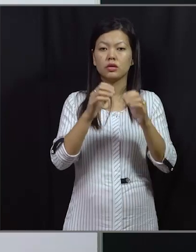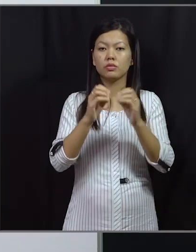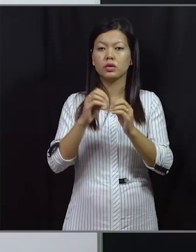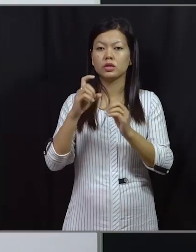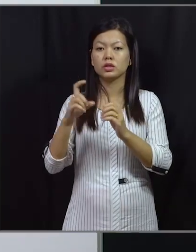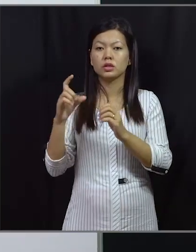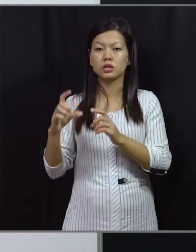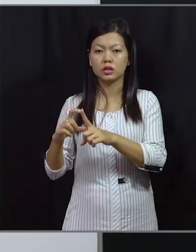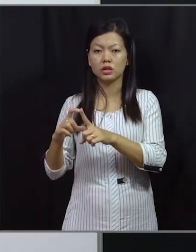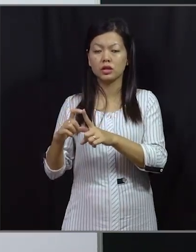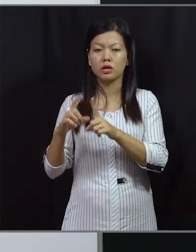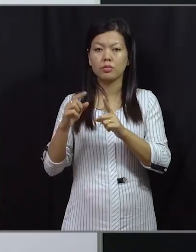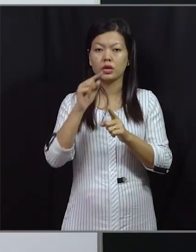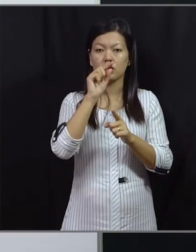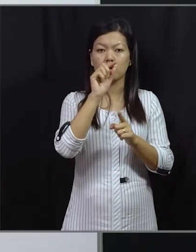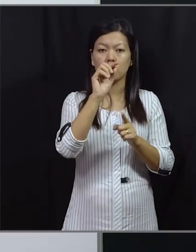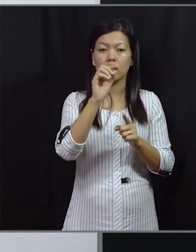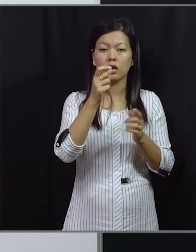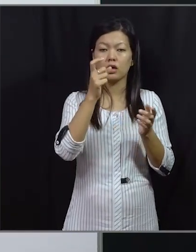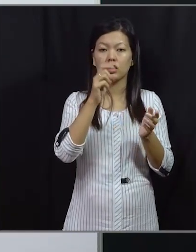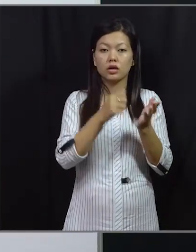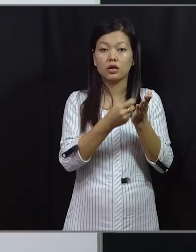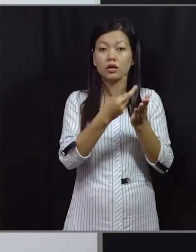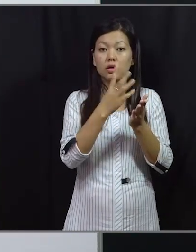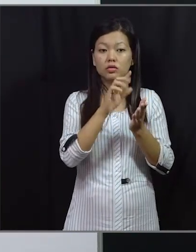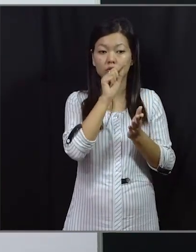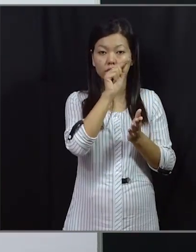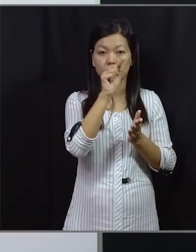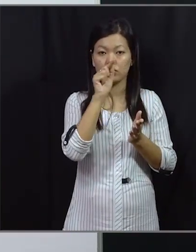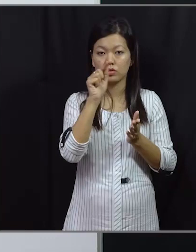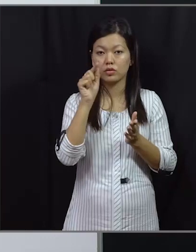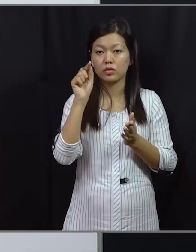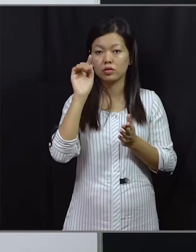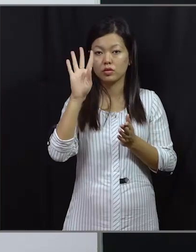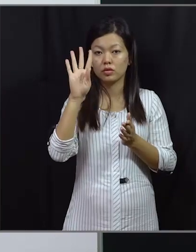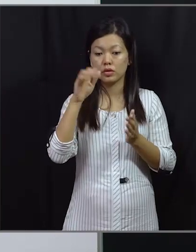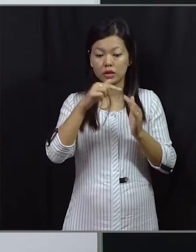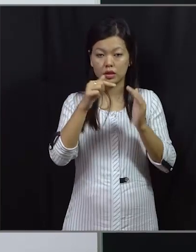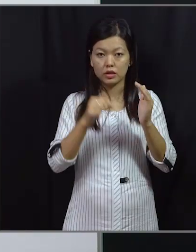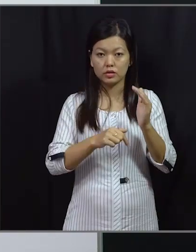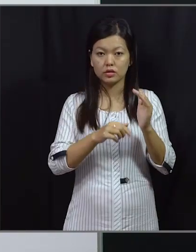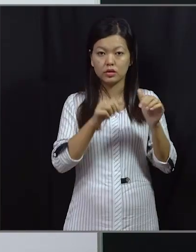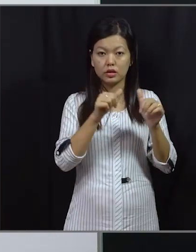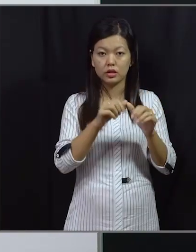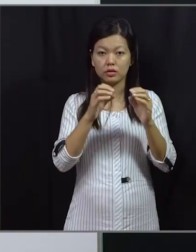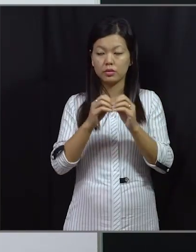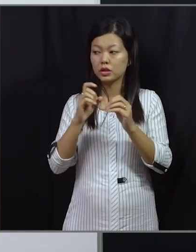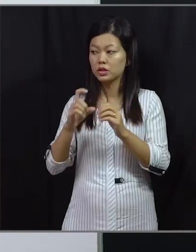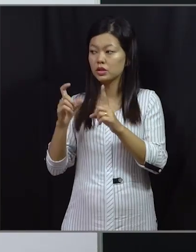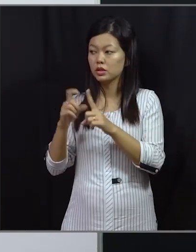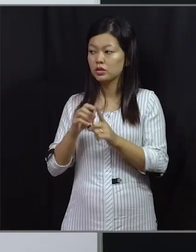N of B is also 4. So they have the same number of elements but not the same elements. Therefore, n of A